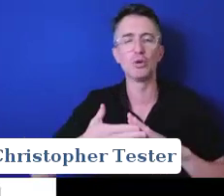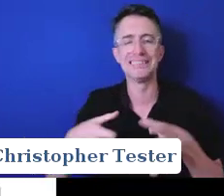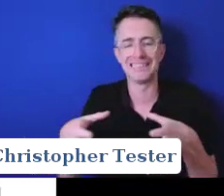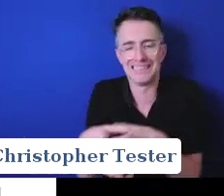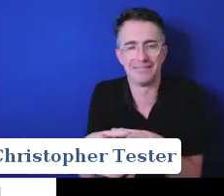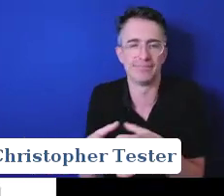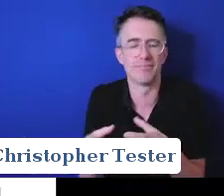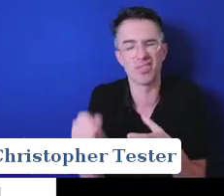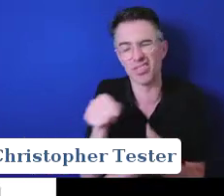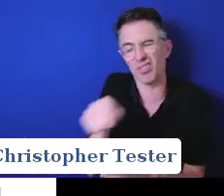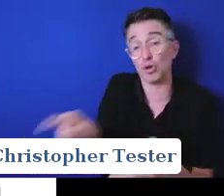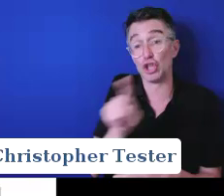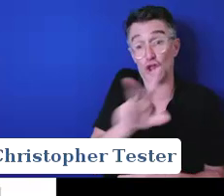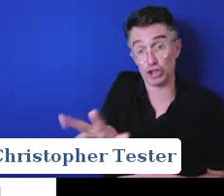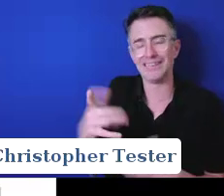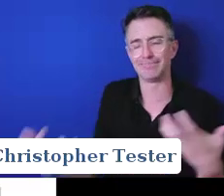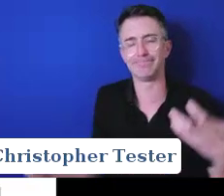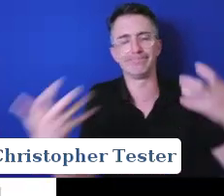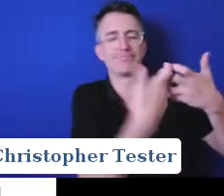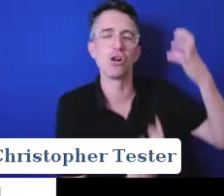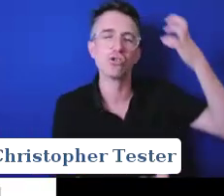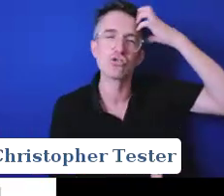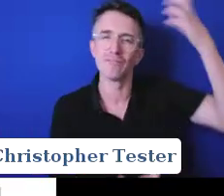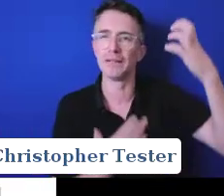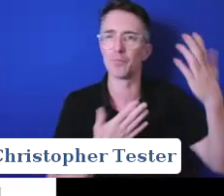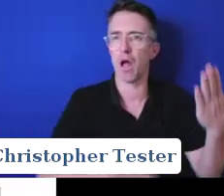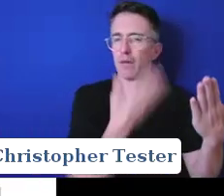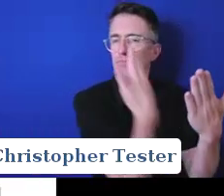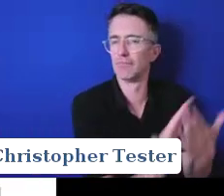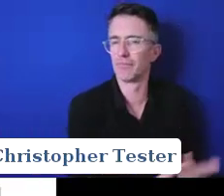online qualitative survey in all 25 provinces.